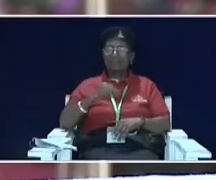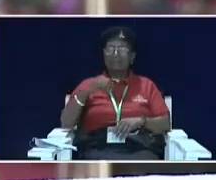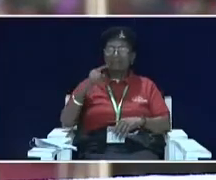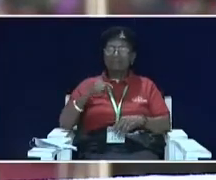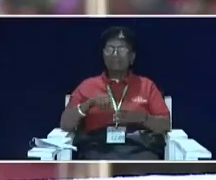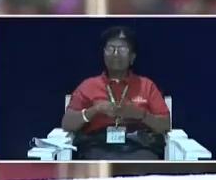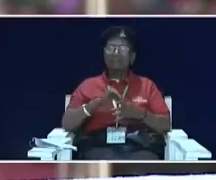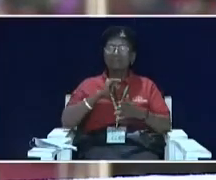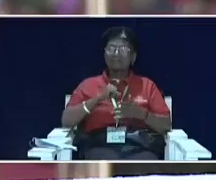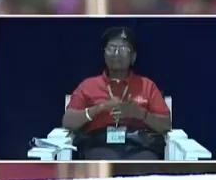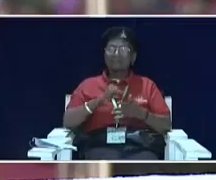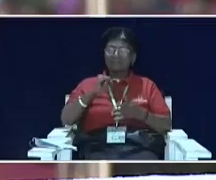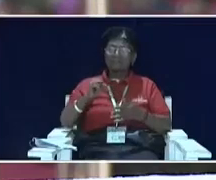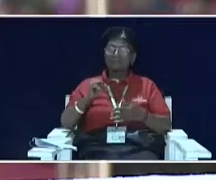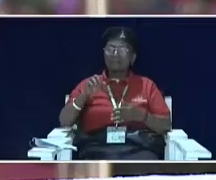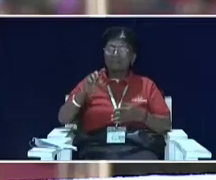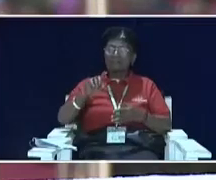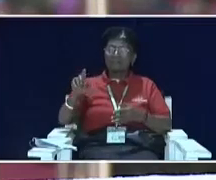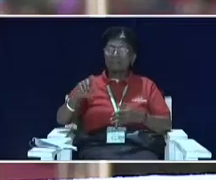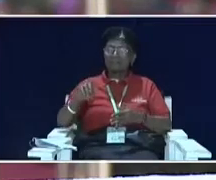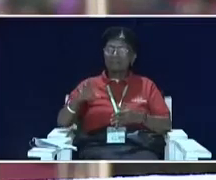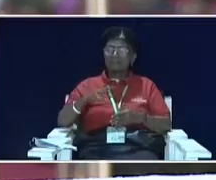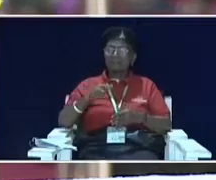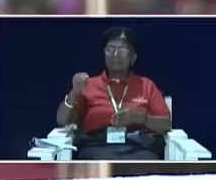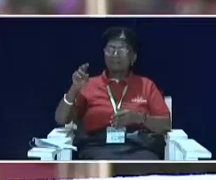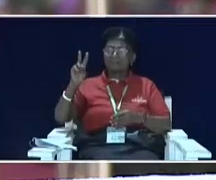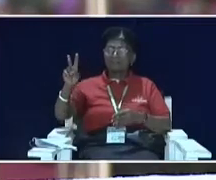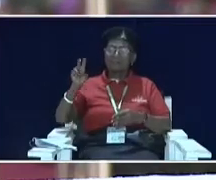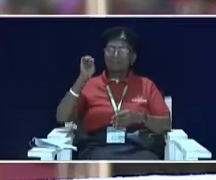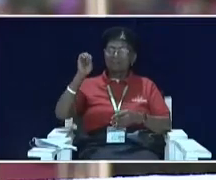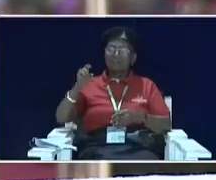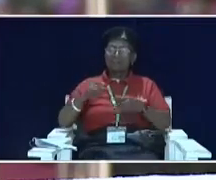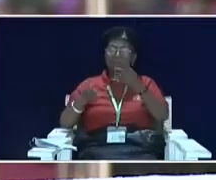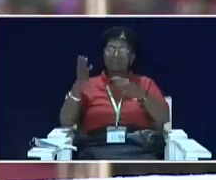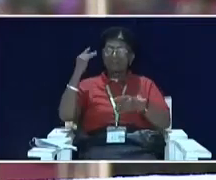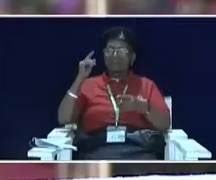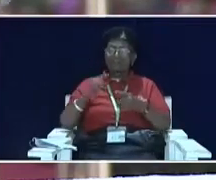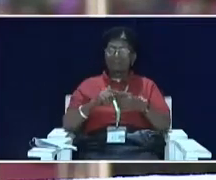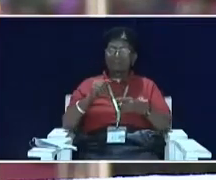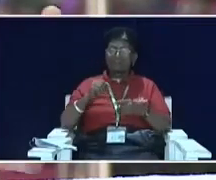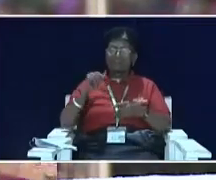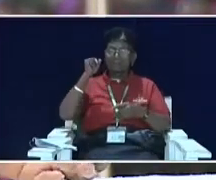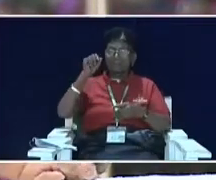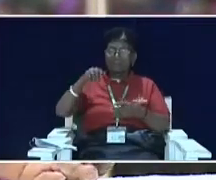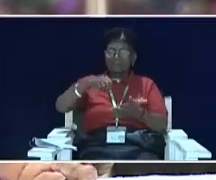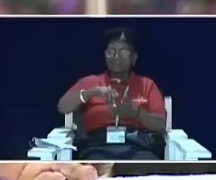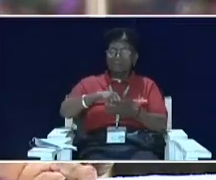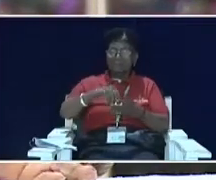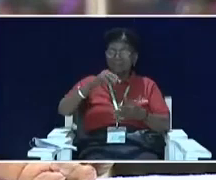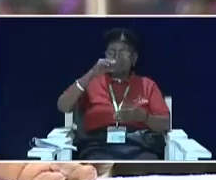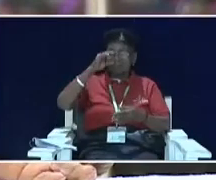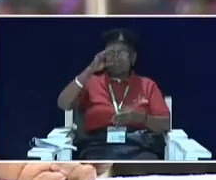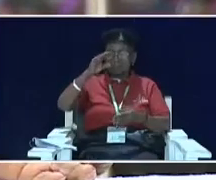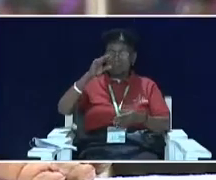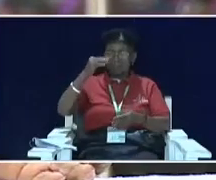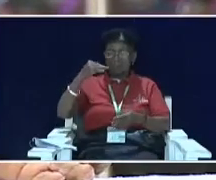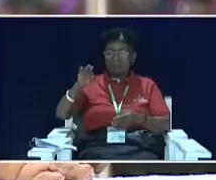He went on his knees. Man of God, I'm just trying to do my